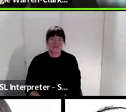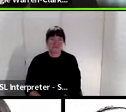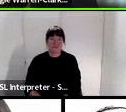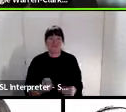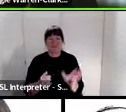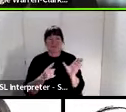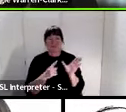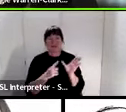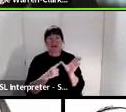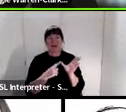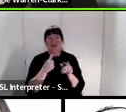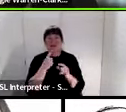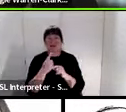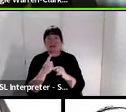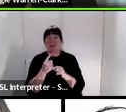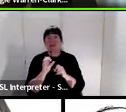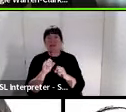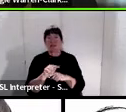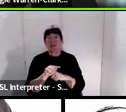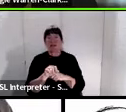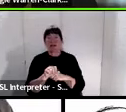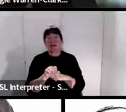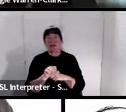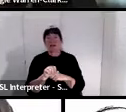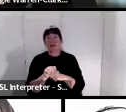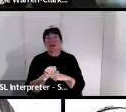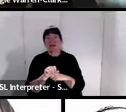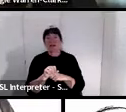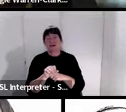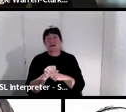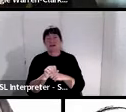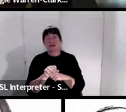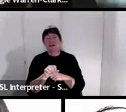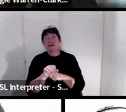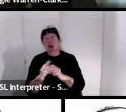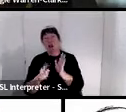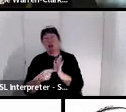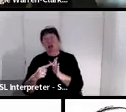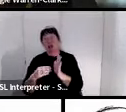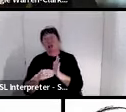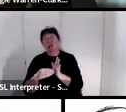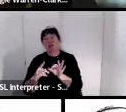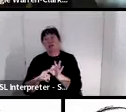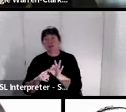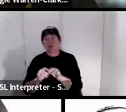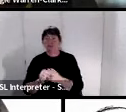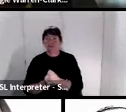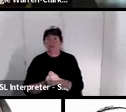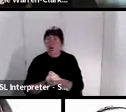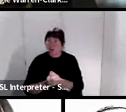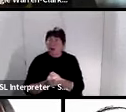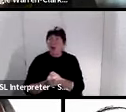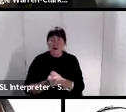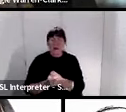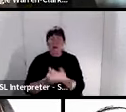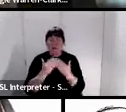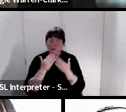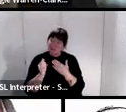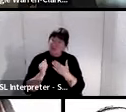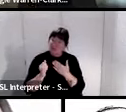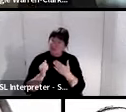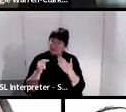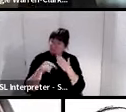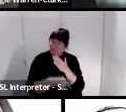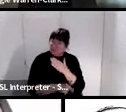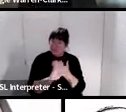Right, we'll move on to Dr. Liz Craig. Okay, well, thank you both for a really comprehensive submission. In your written submission, you